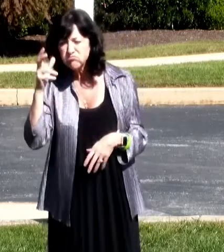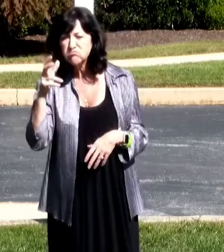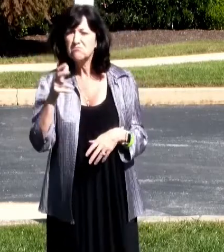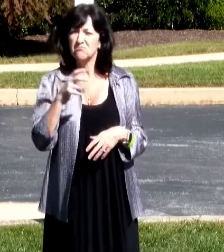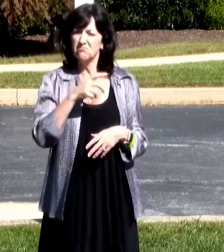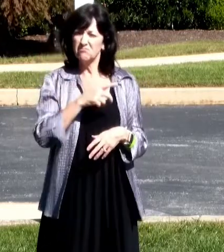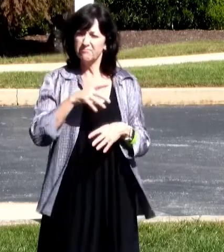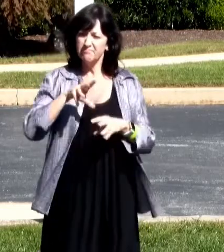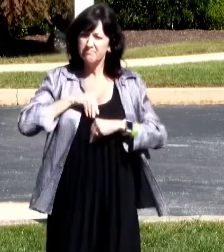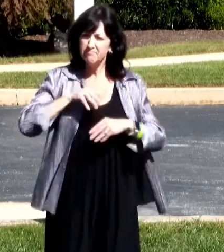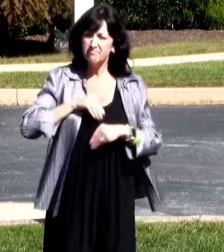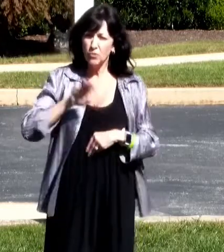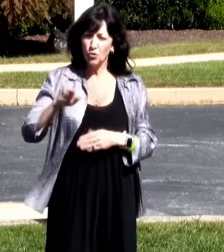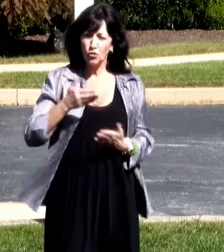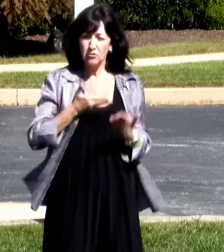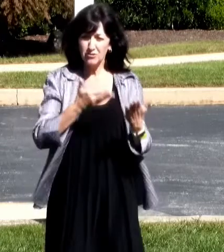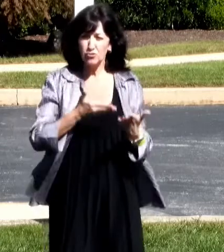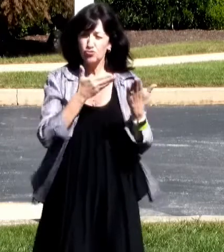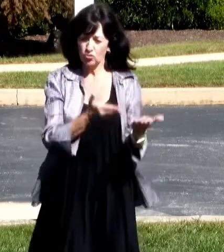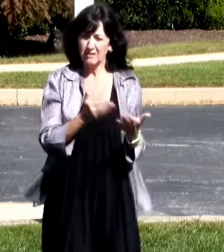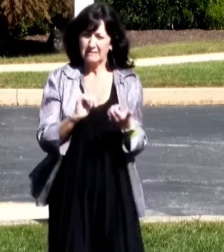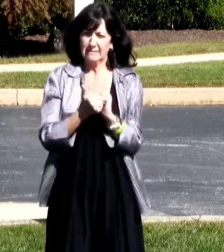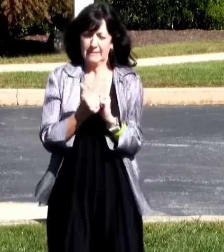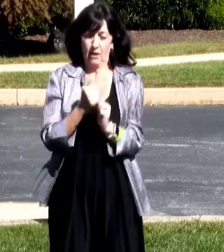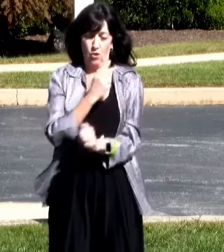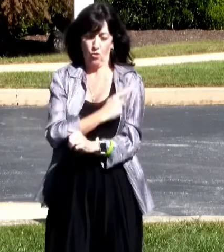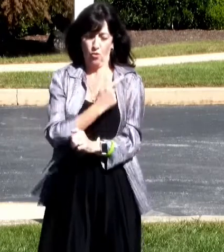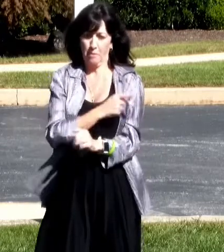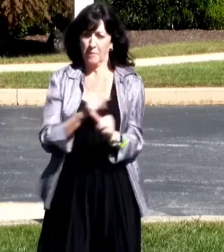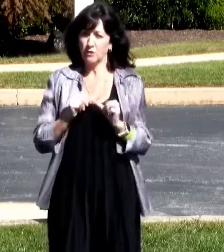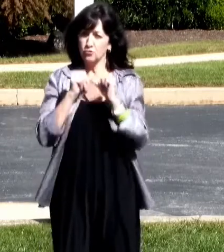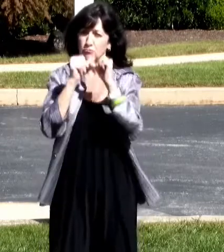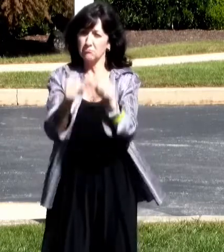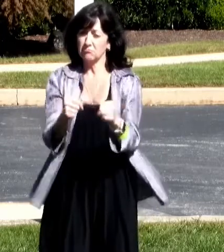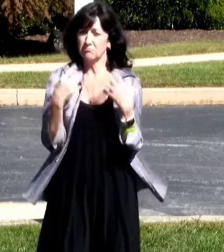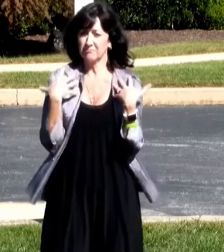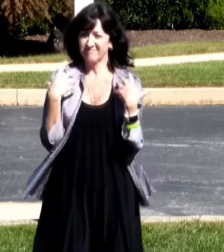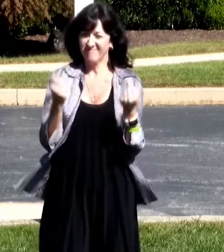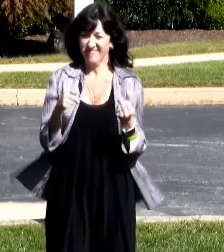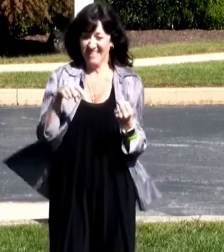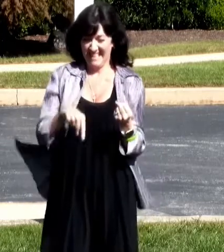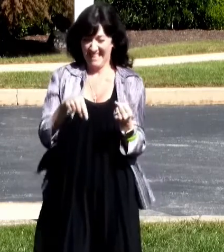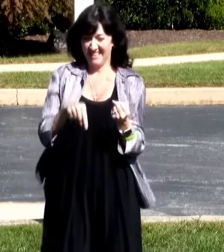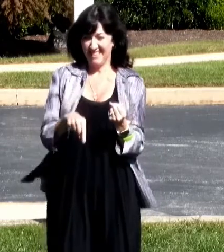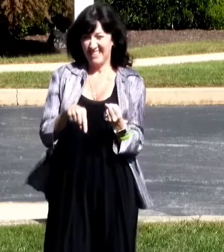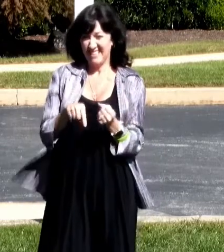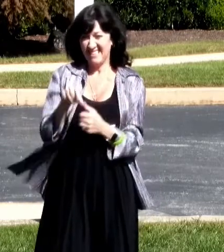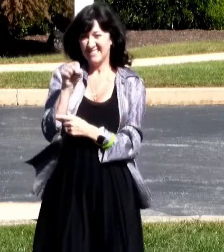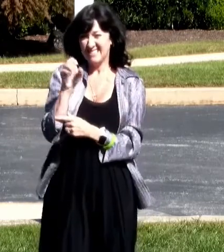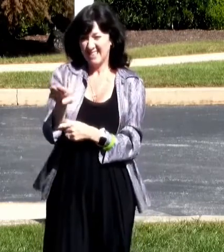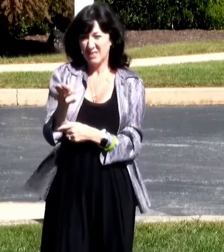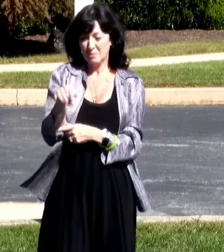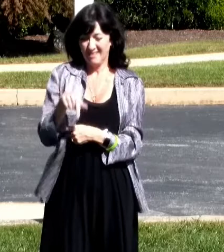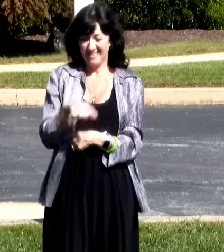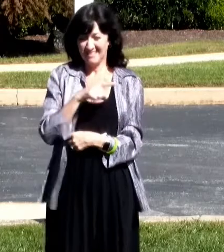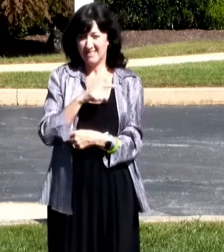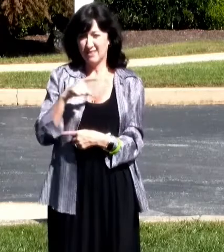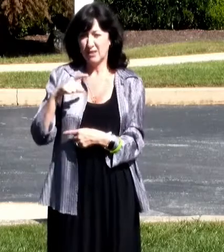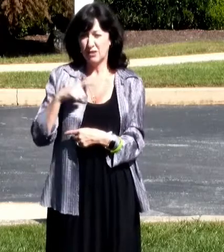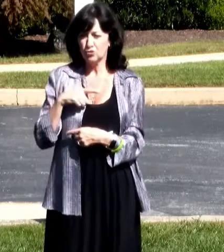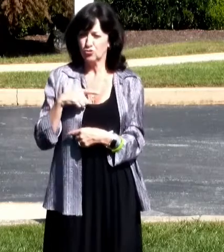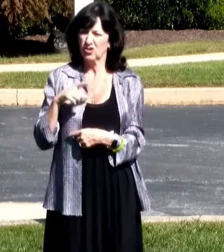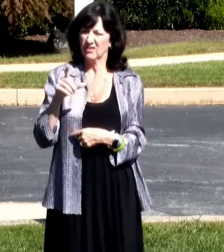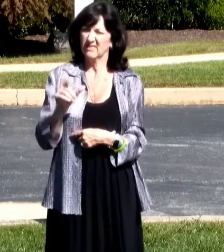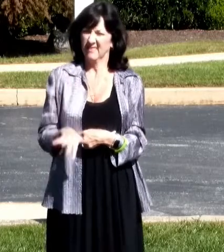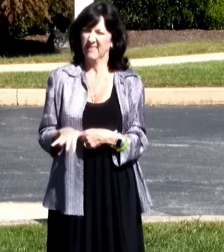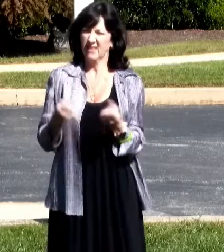profound relationship that keeps patients healthy. And so this legislation validates that relationship and invests in it so that it can continue into